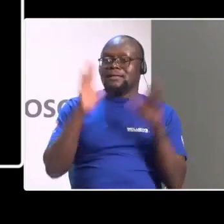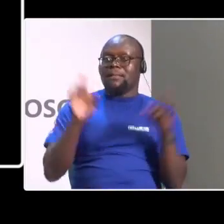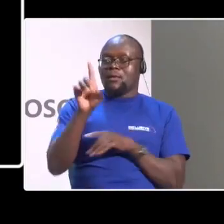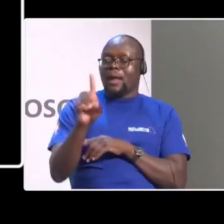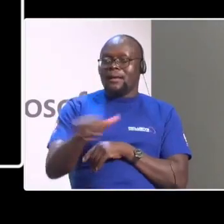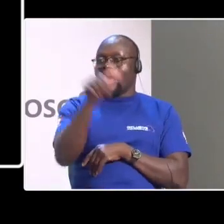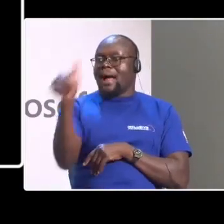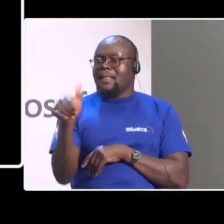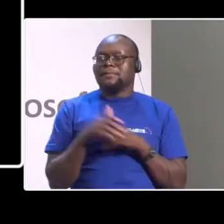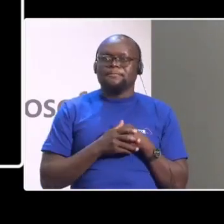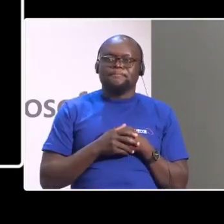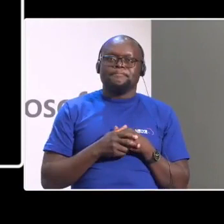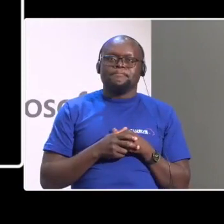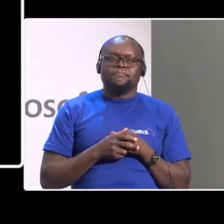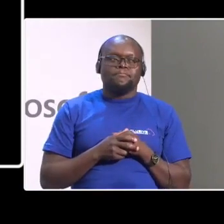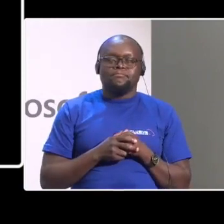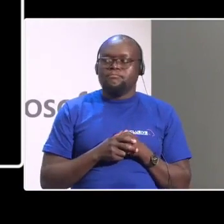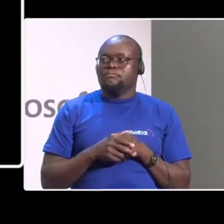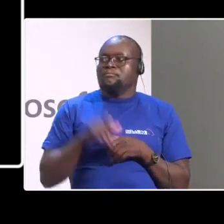Others?